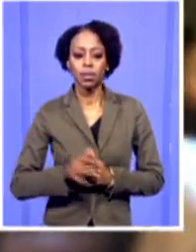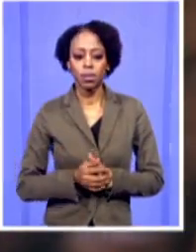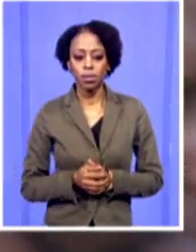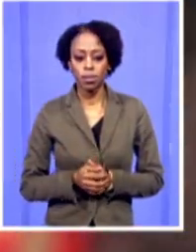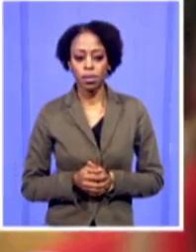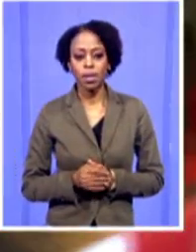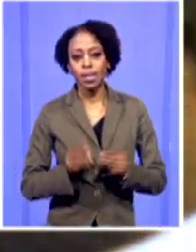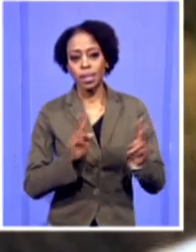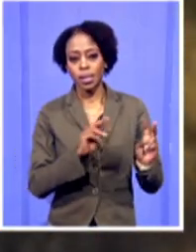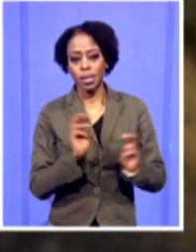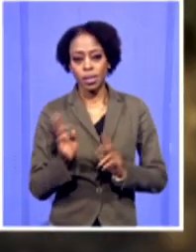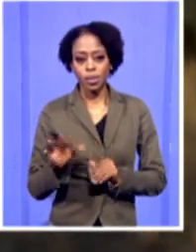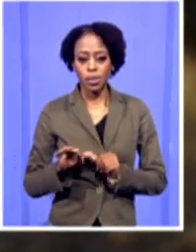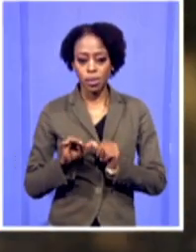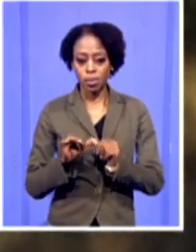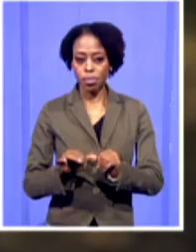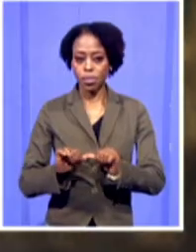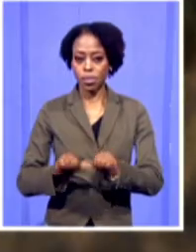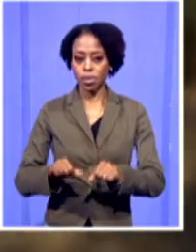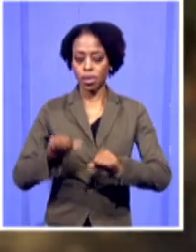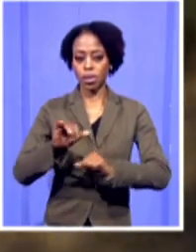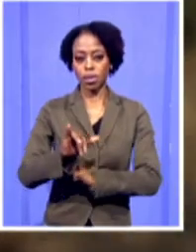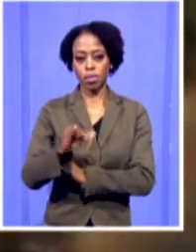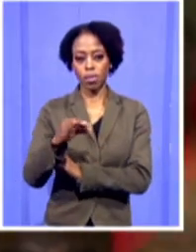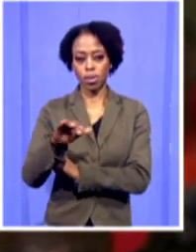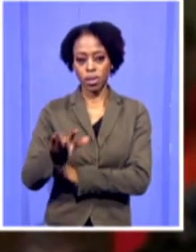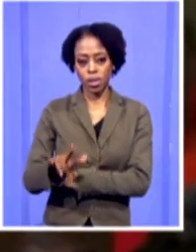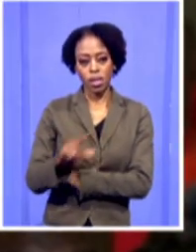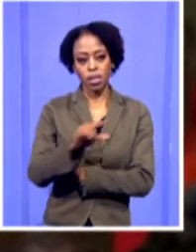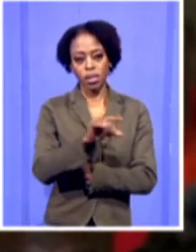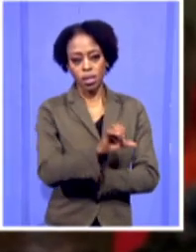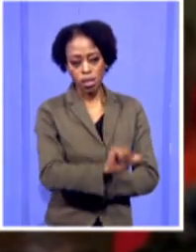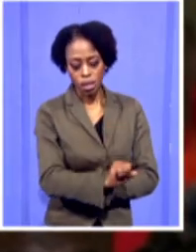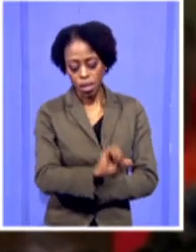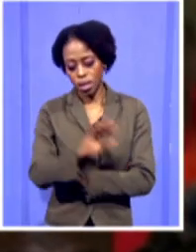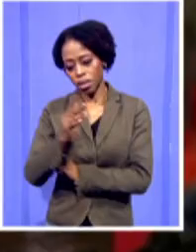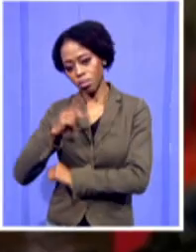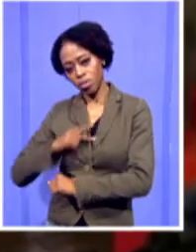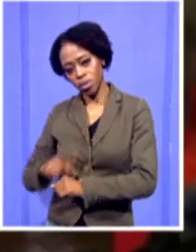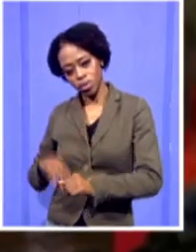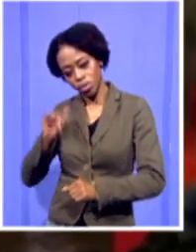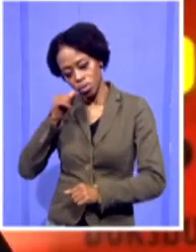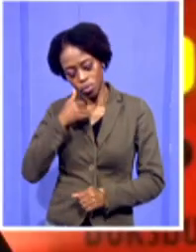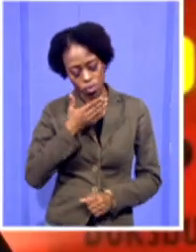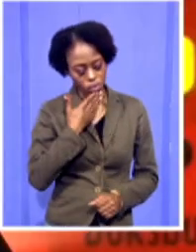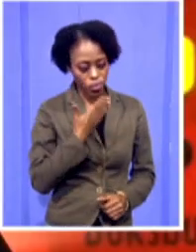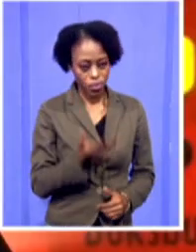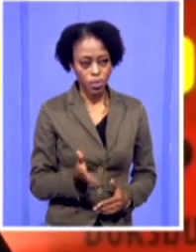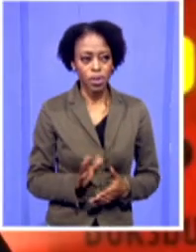bases, let's move. You allow the YCL, the GS comes, the president comes tomorrow. Thanks, Chair.